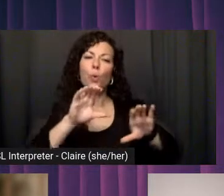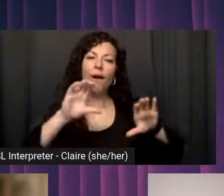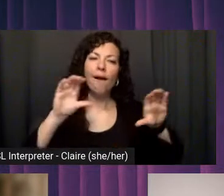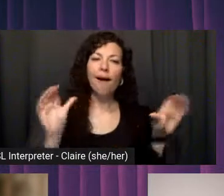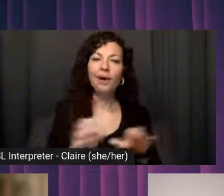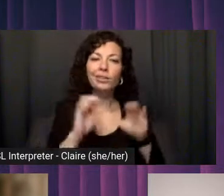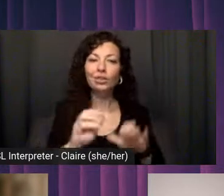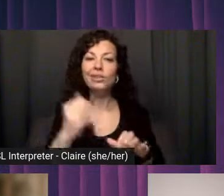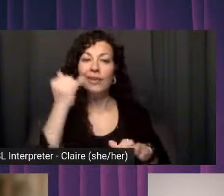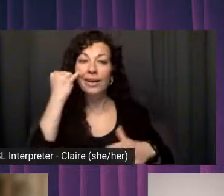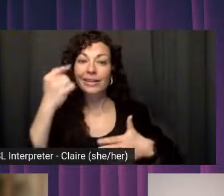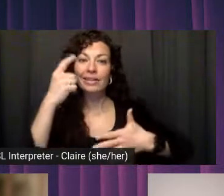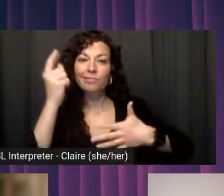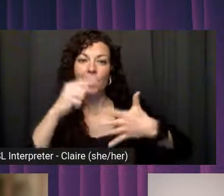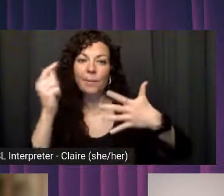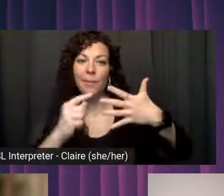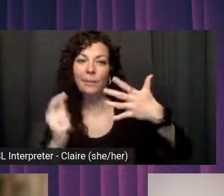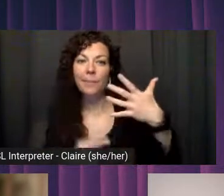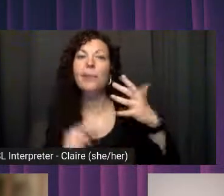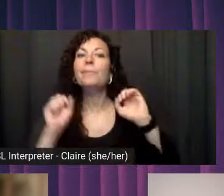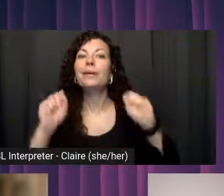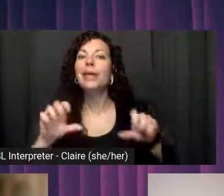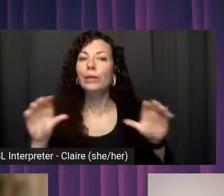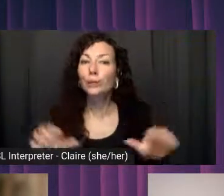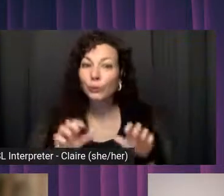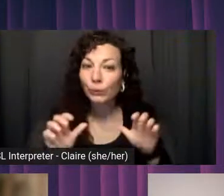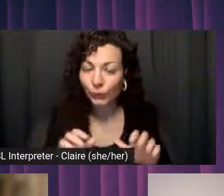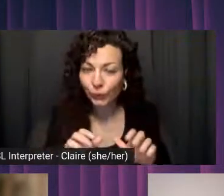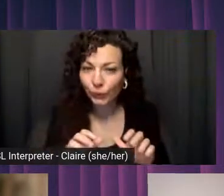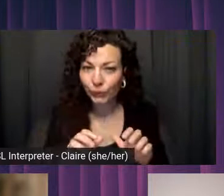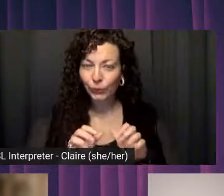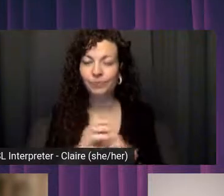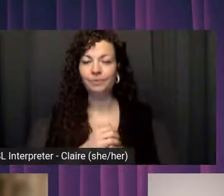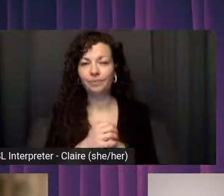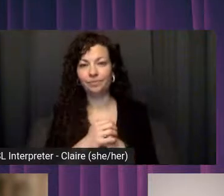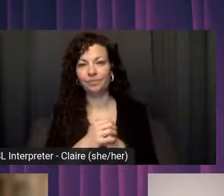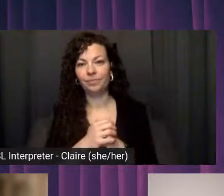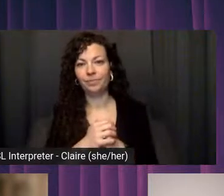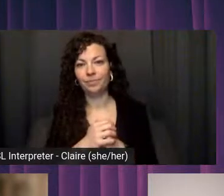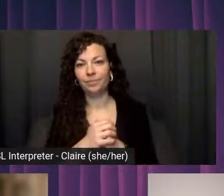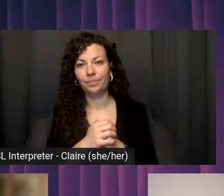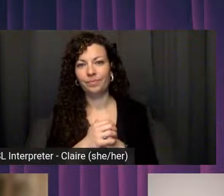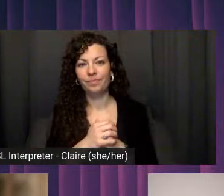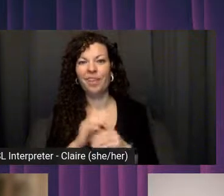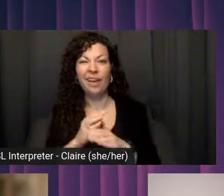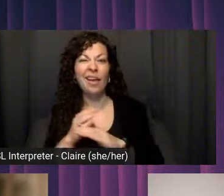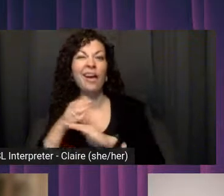our conversation tonight, which I'm getting so much out of.